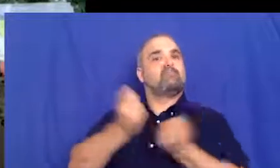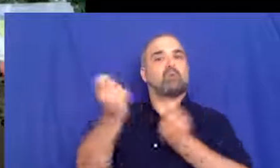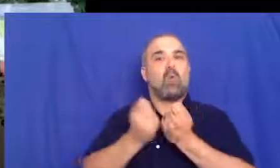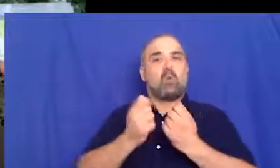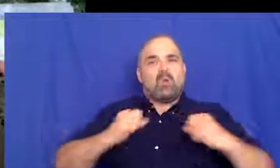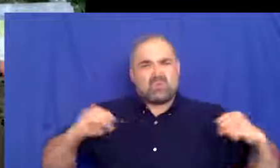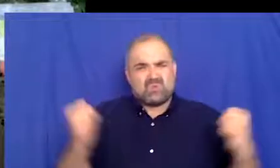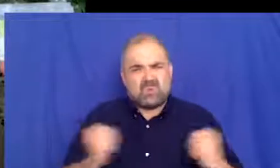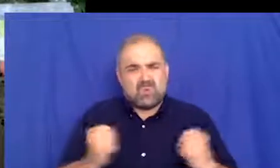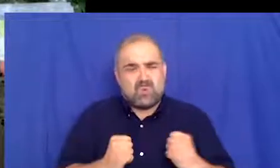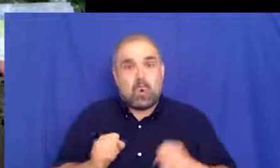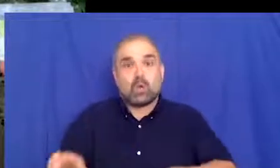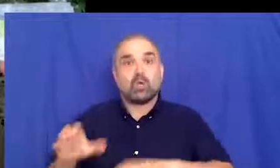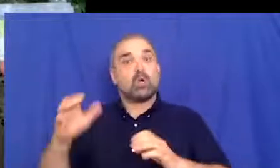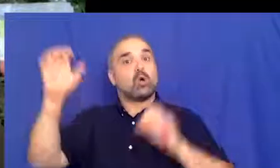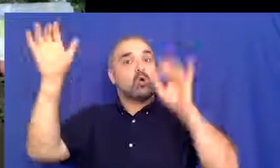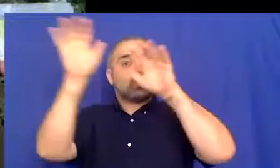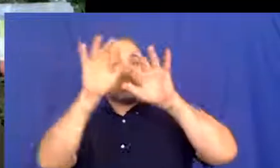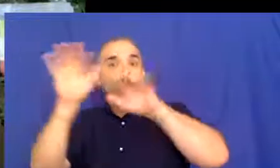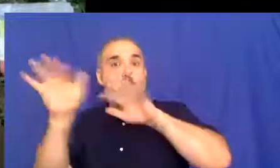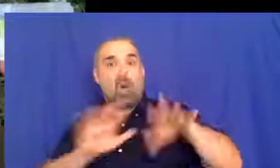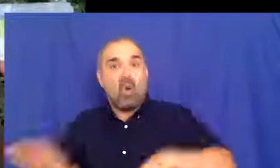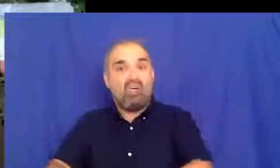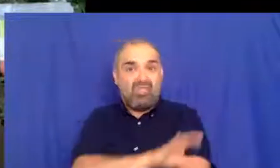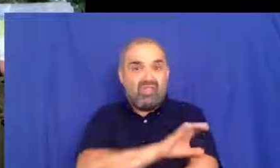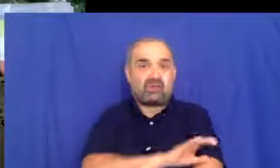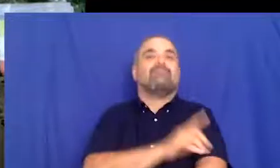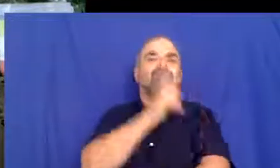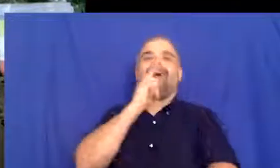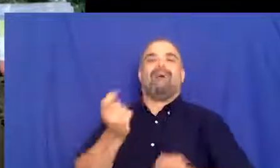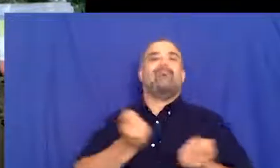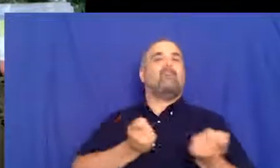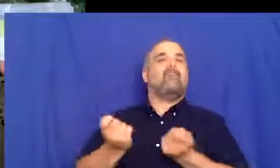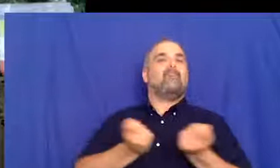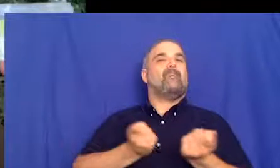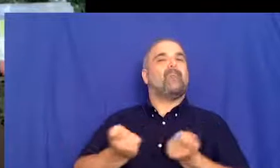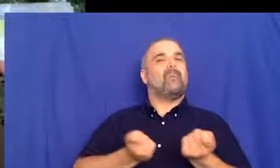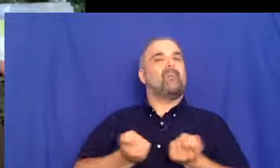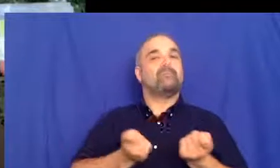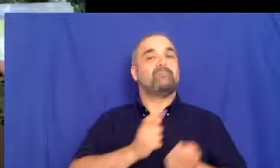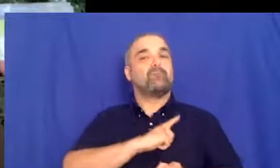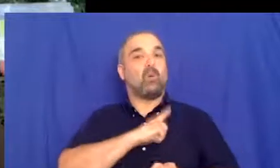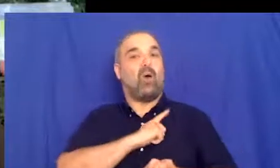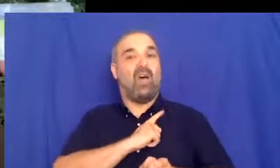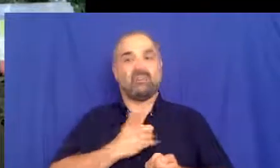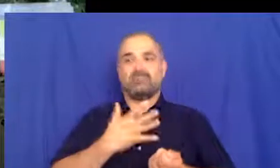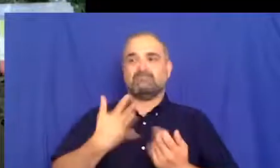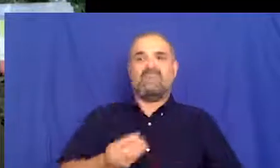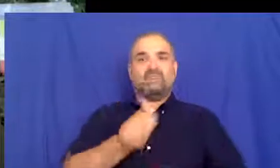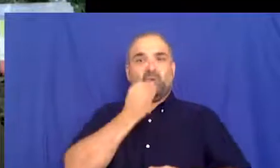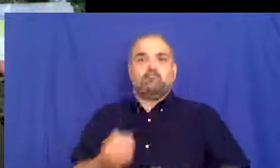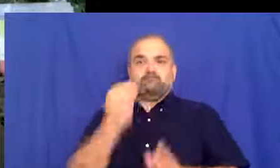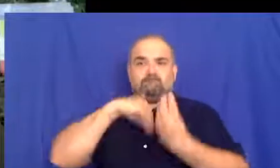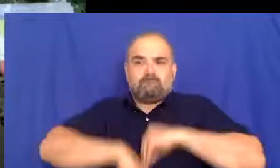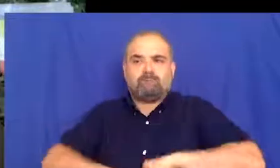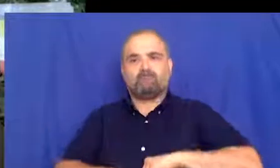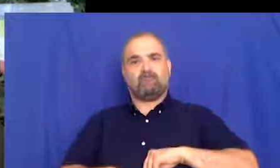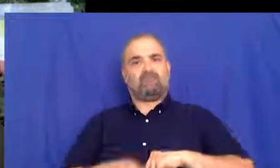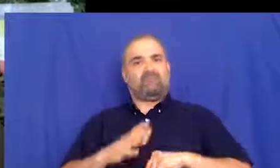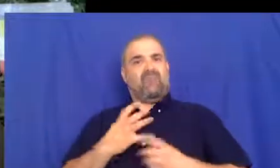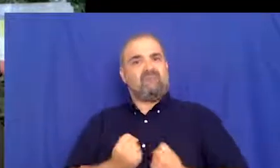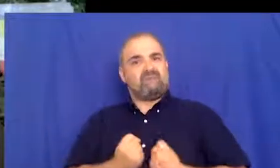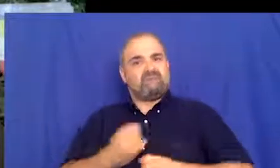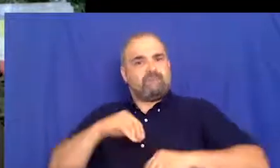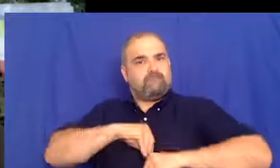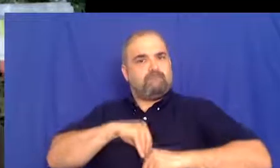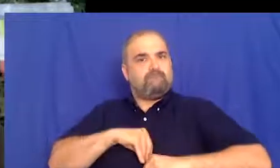winter. So when it gets really cold or really snowy in the environment they live in, they can actually cope with that, because they've increased their fat stores and their food stores, and